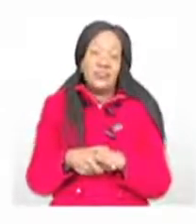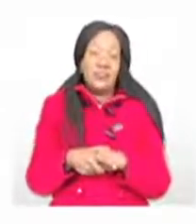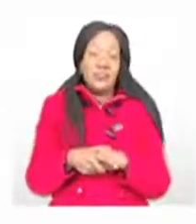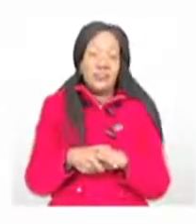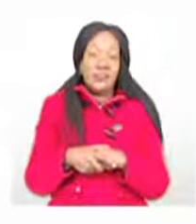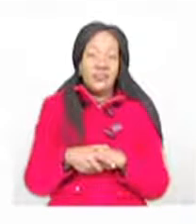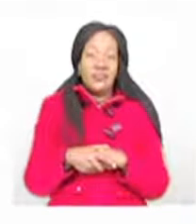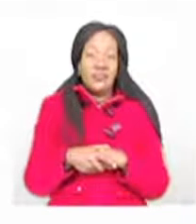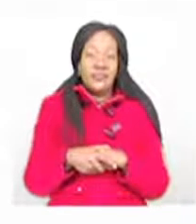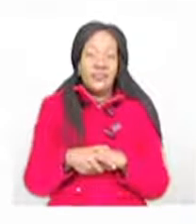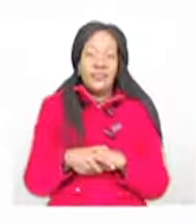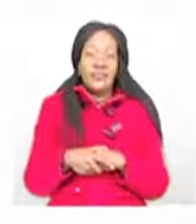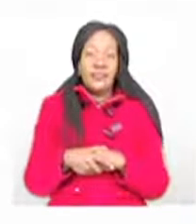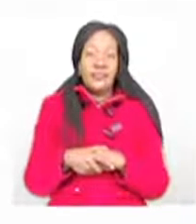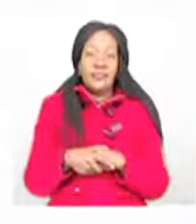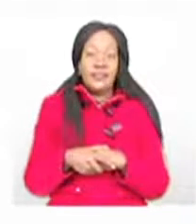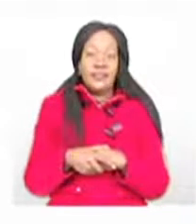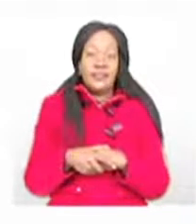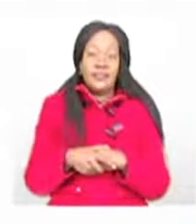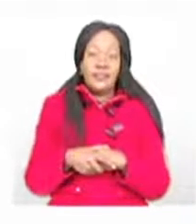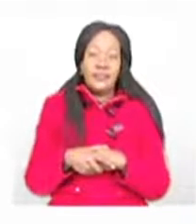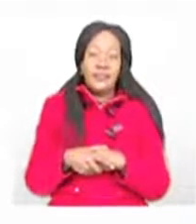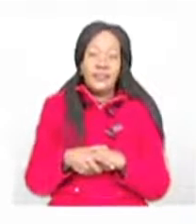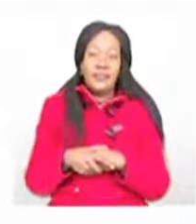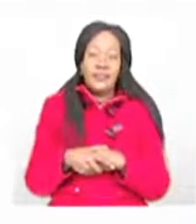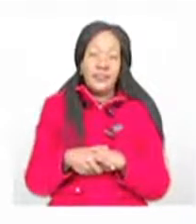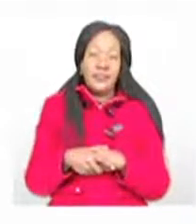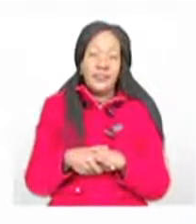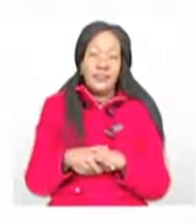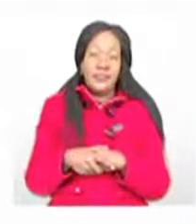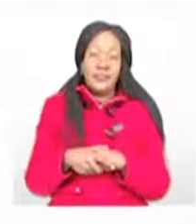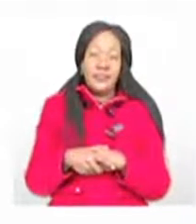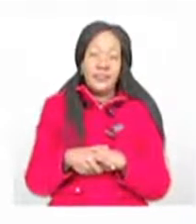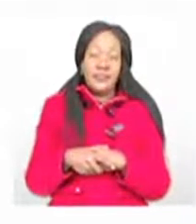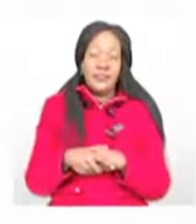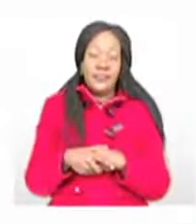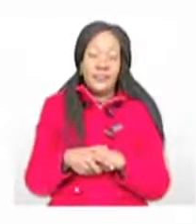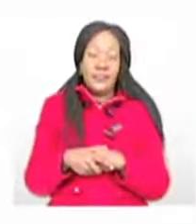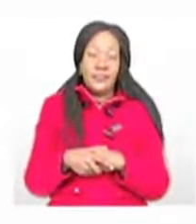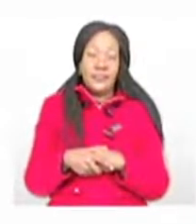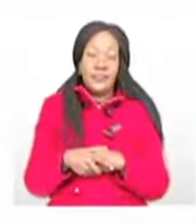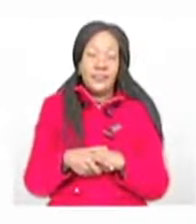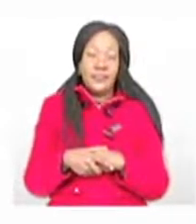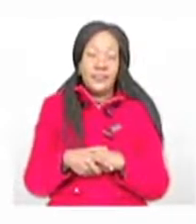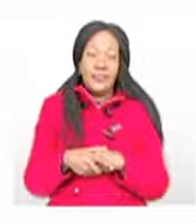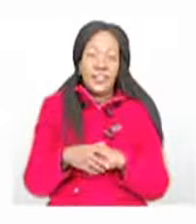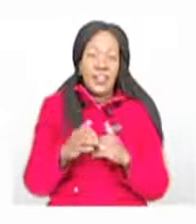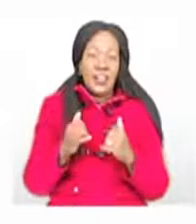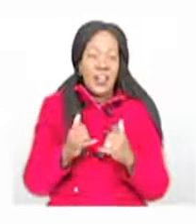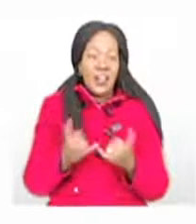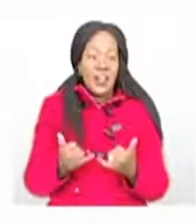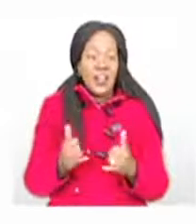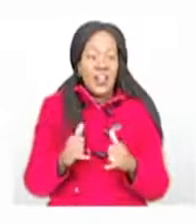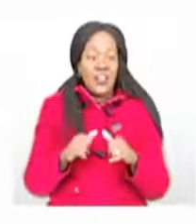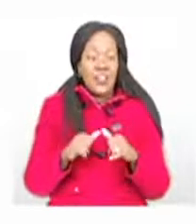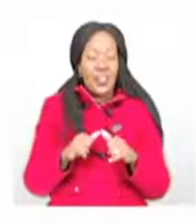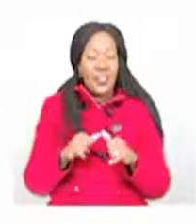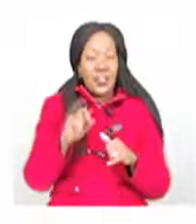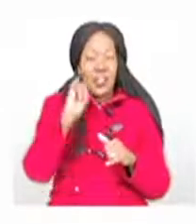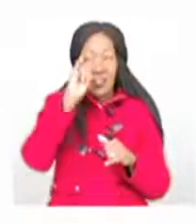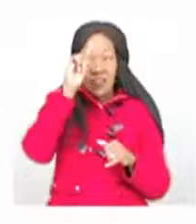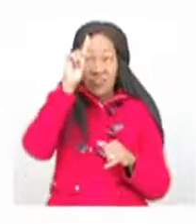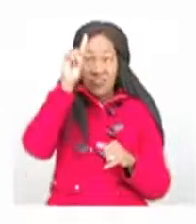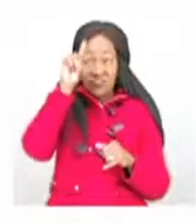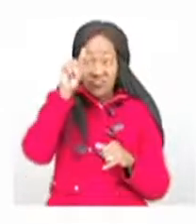dot for his head. Now let's write letter J, starting from